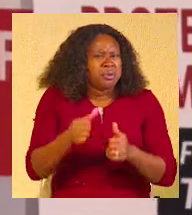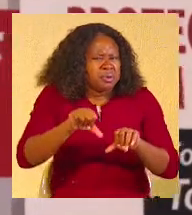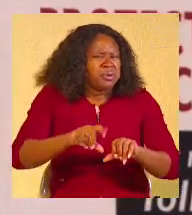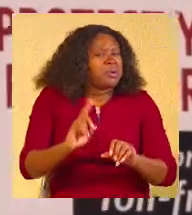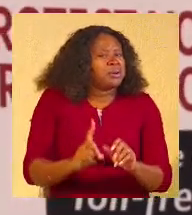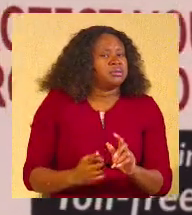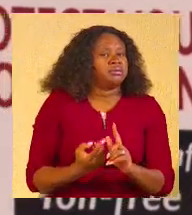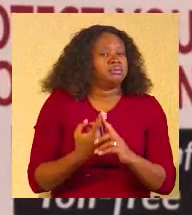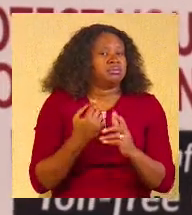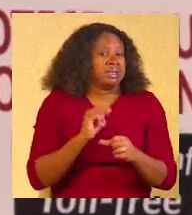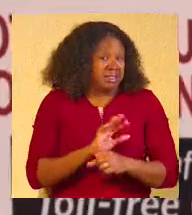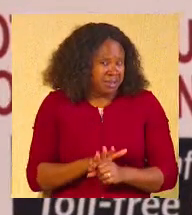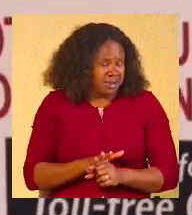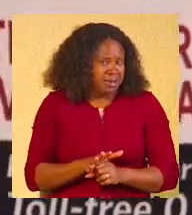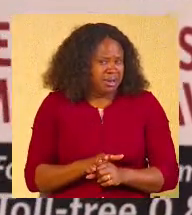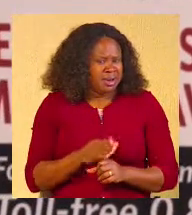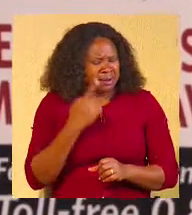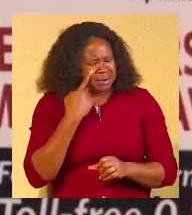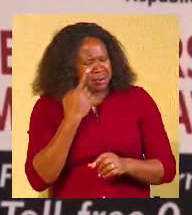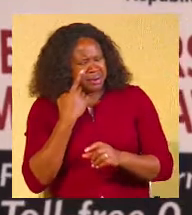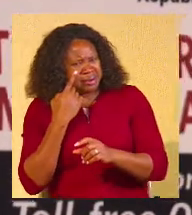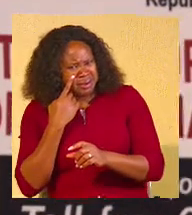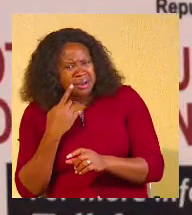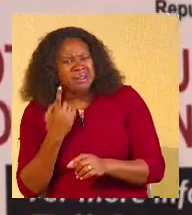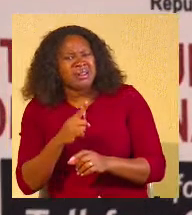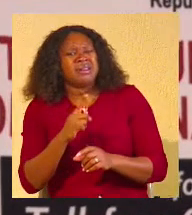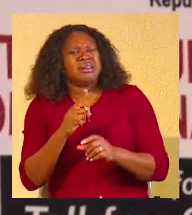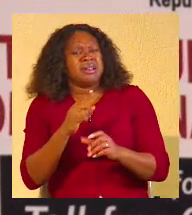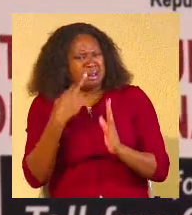and they are observing the measures that are in place to ensure